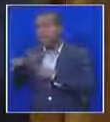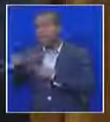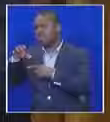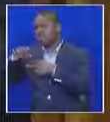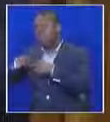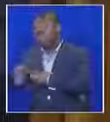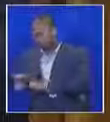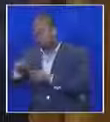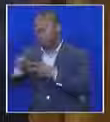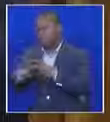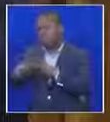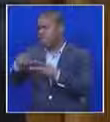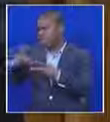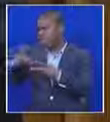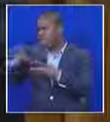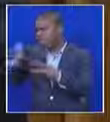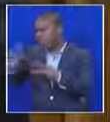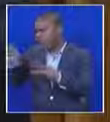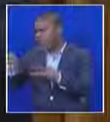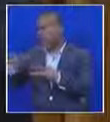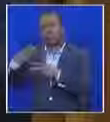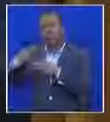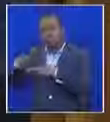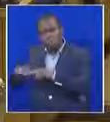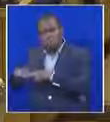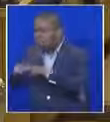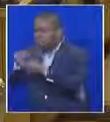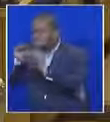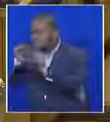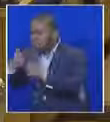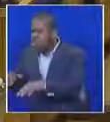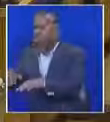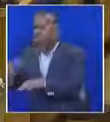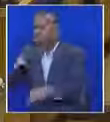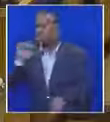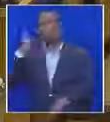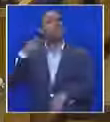chairpersons that have been in SAA. It's not for the first time.